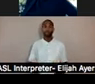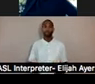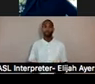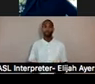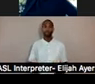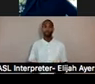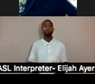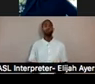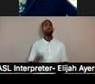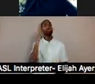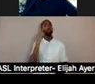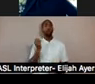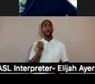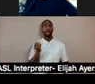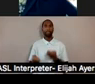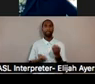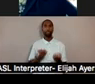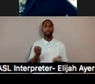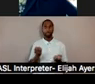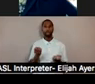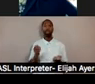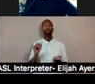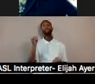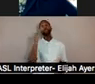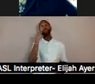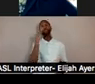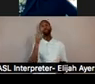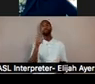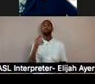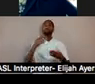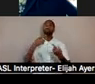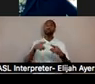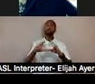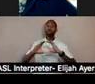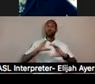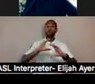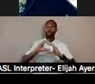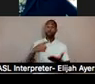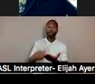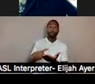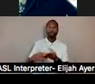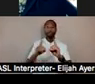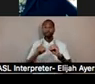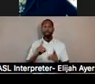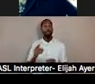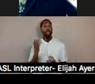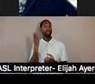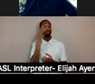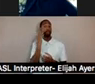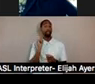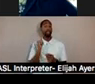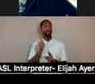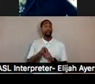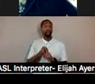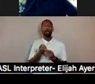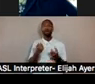When we think about emotionally and like when we're in conversation with each other, when we experience ourselves in a state of